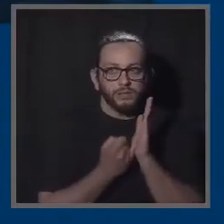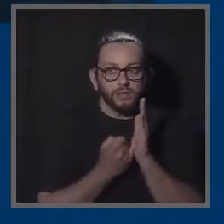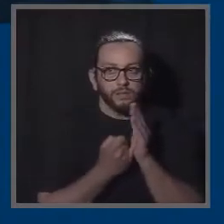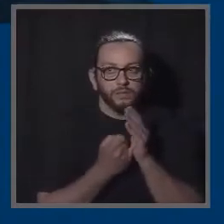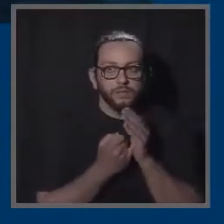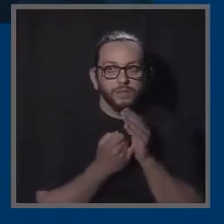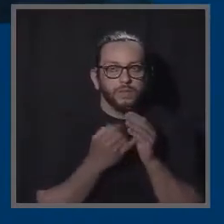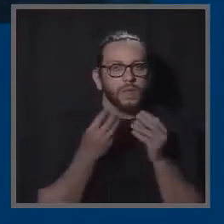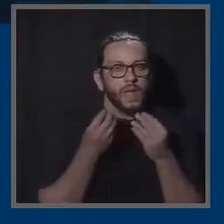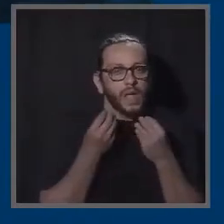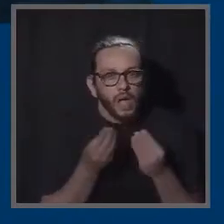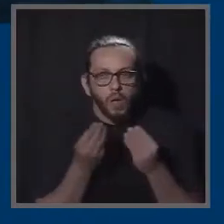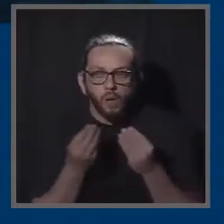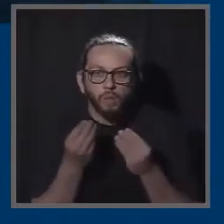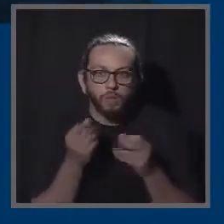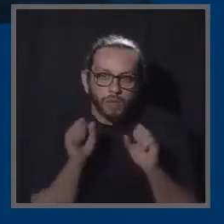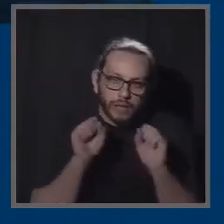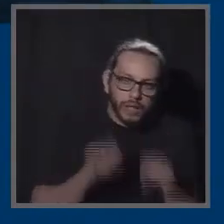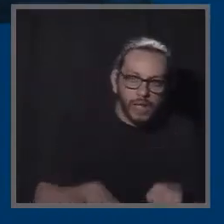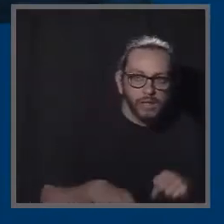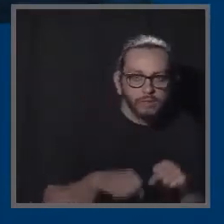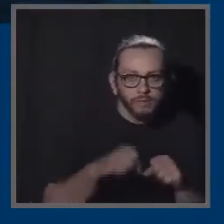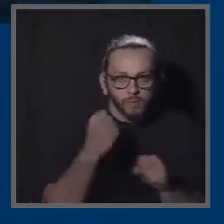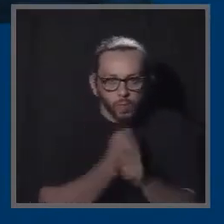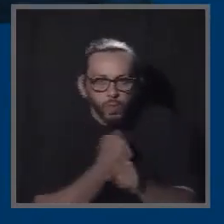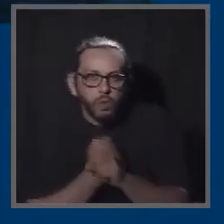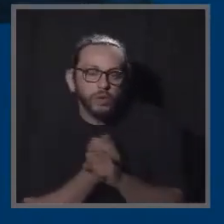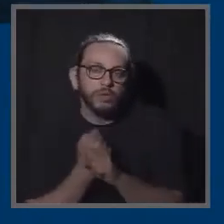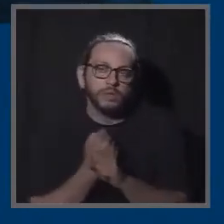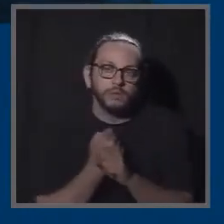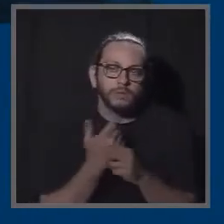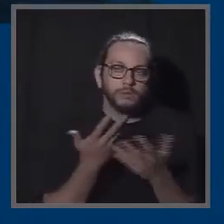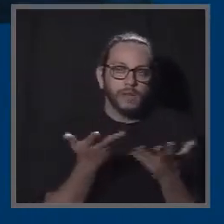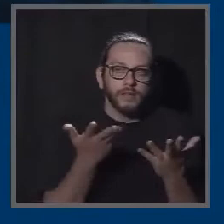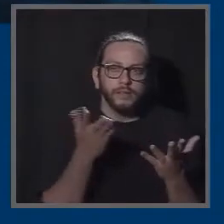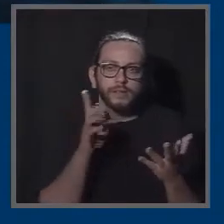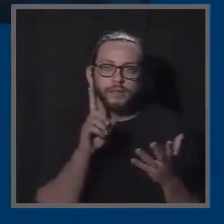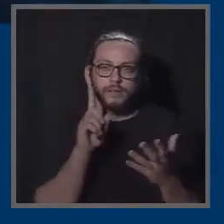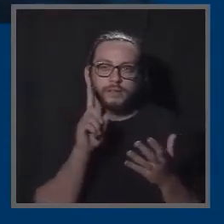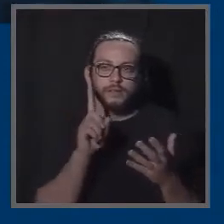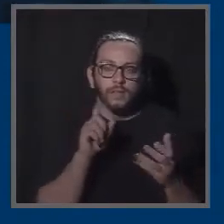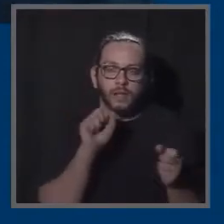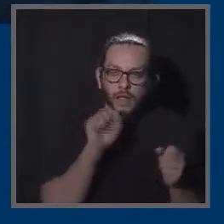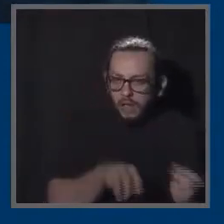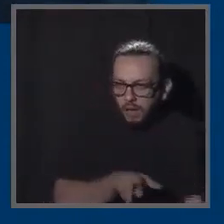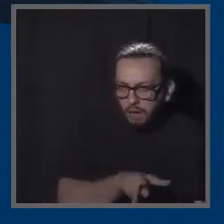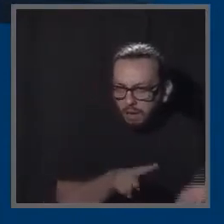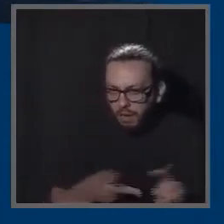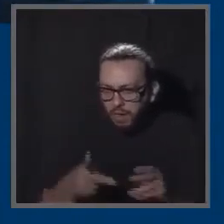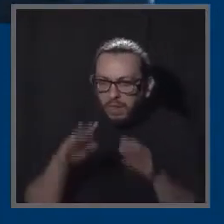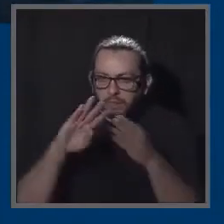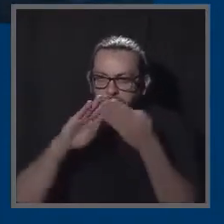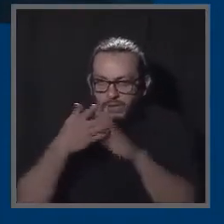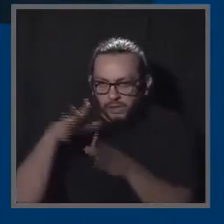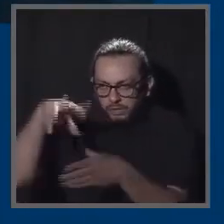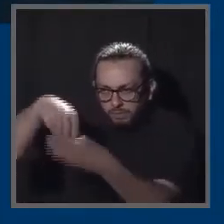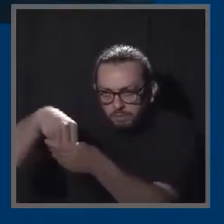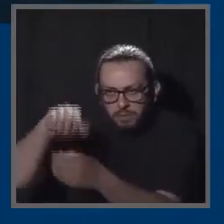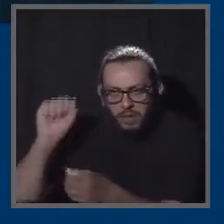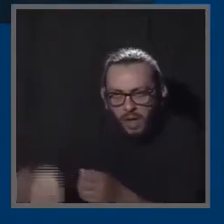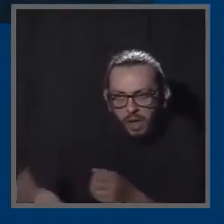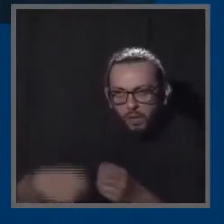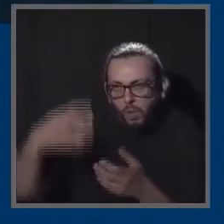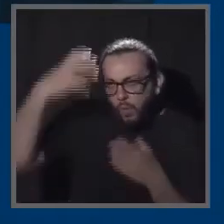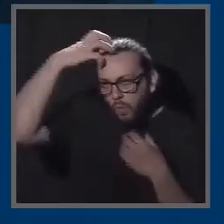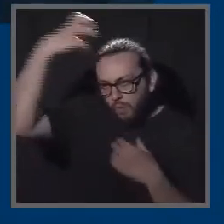place. If we take it from maybe a city level, a government point of view, how does that translate? So